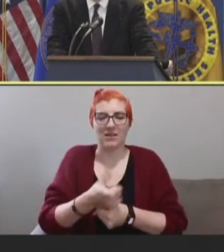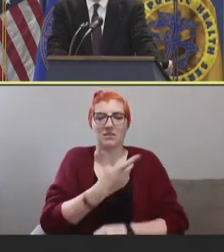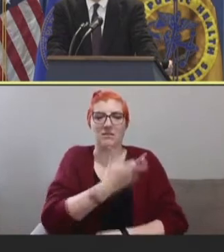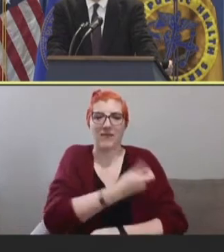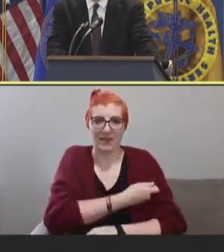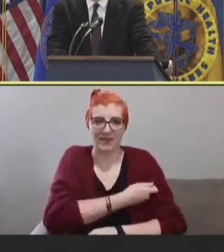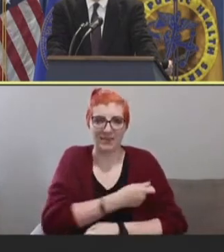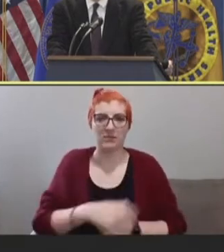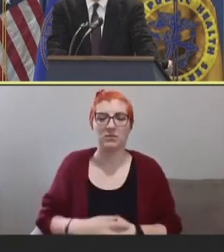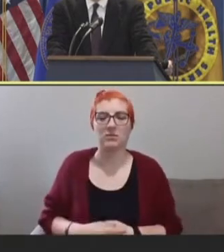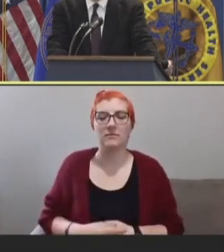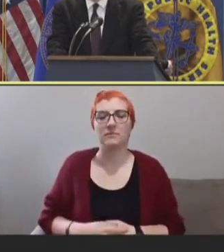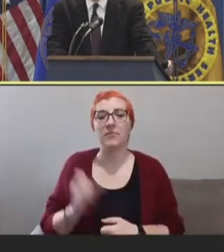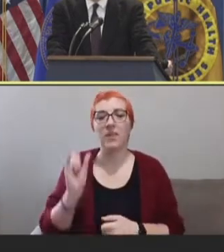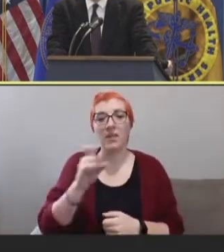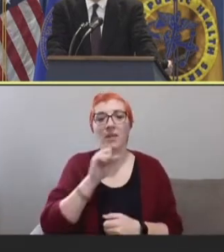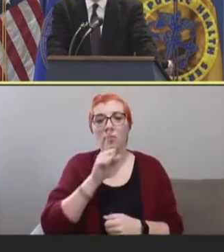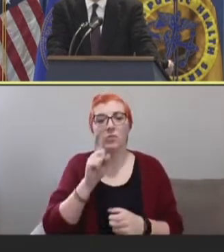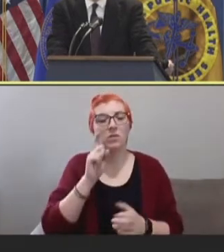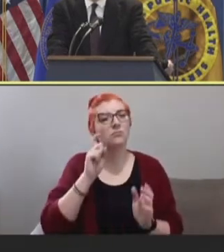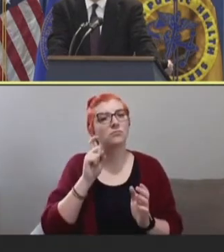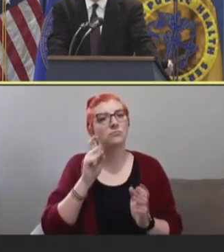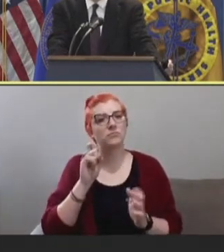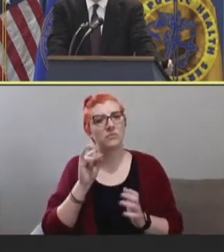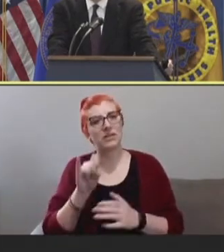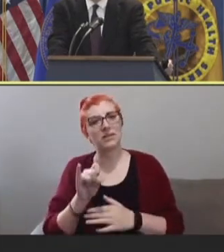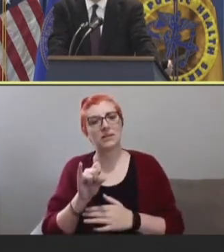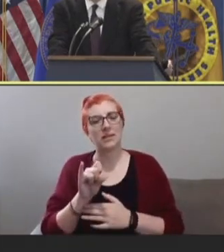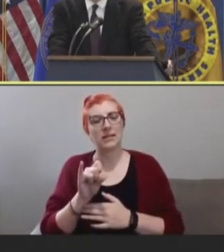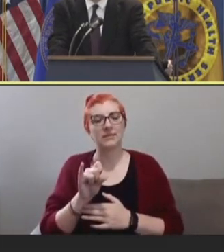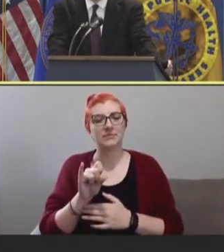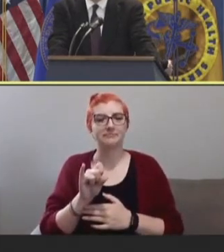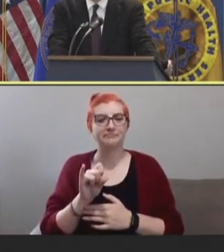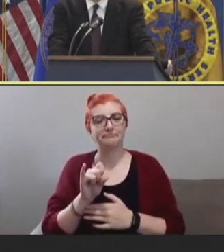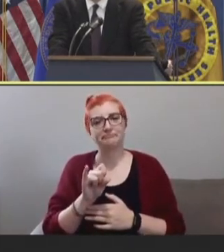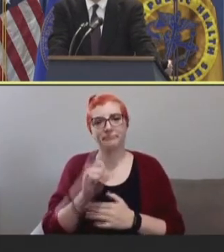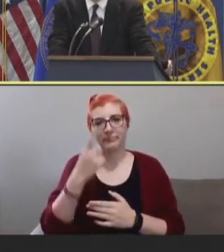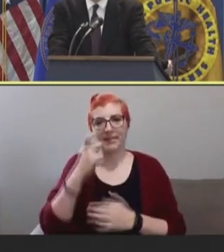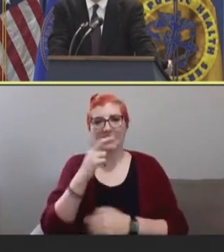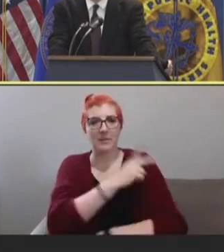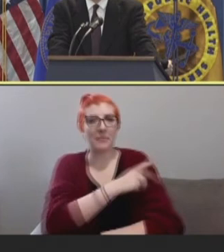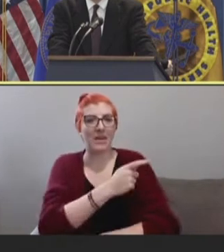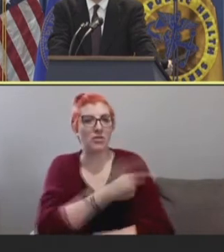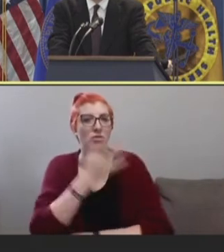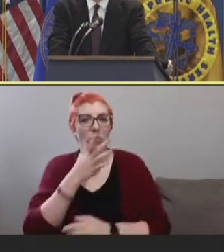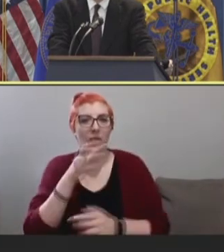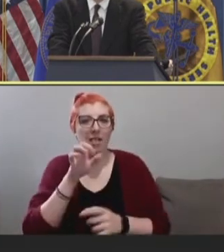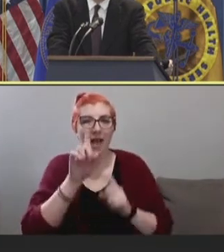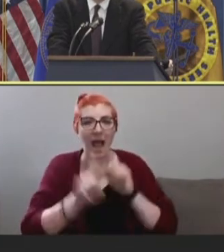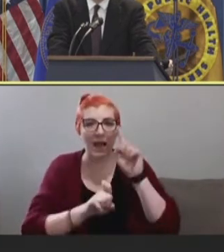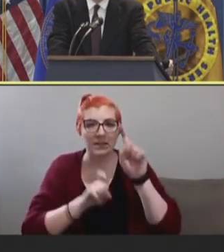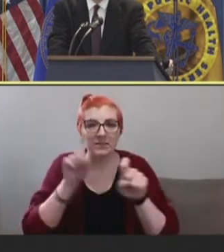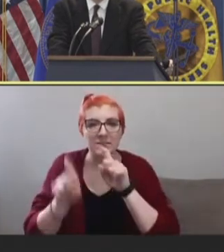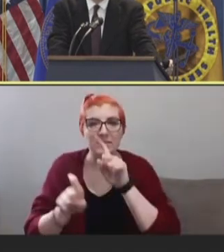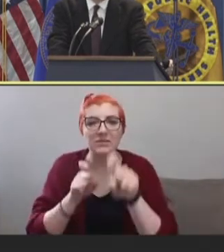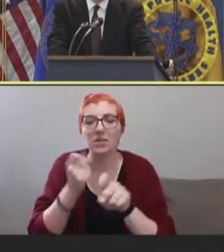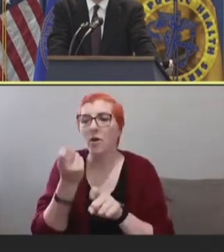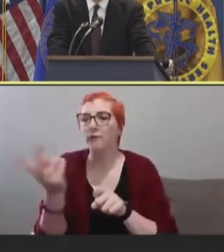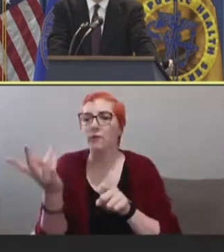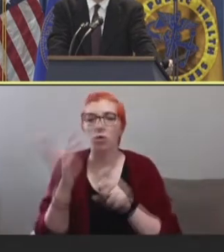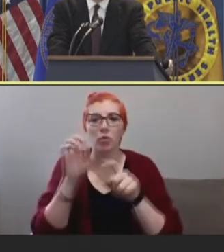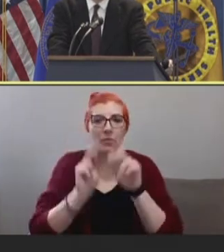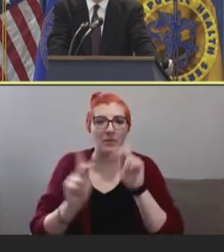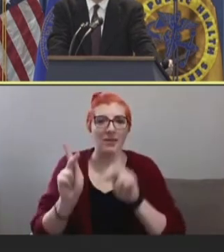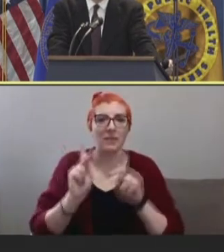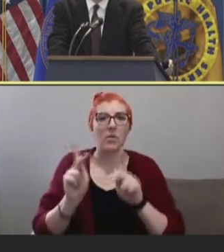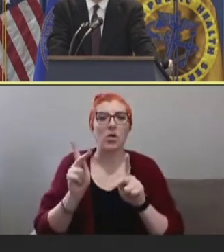of the fact that patients will often ask several people in the context of a visit or in the context of their